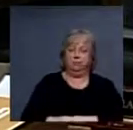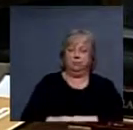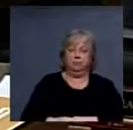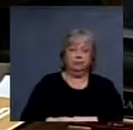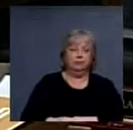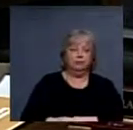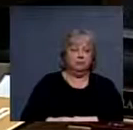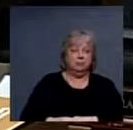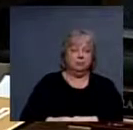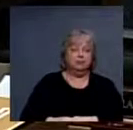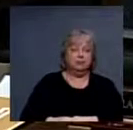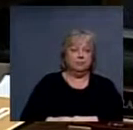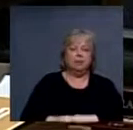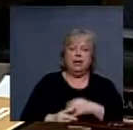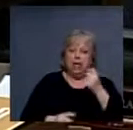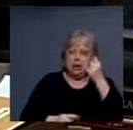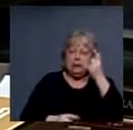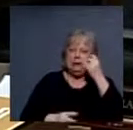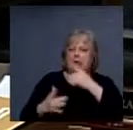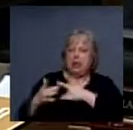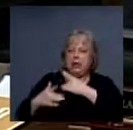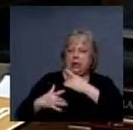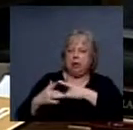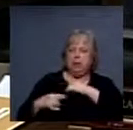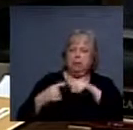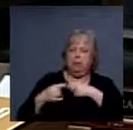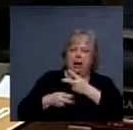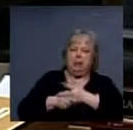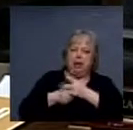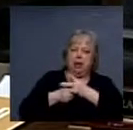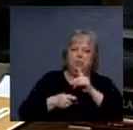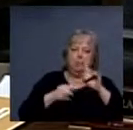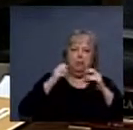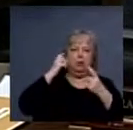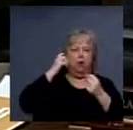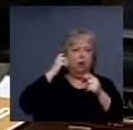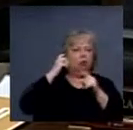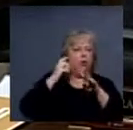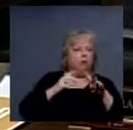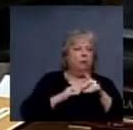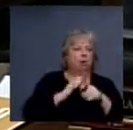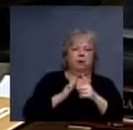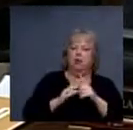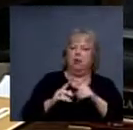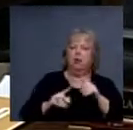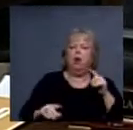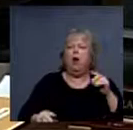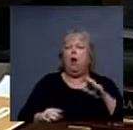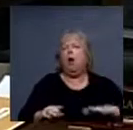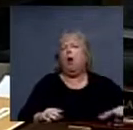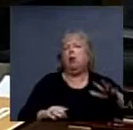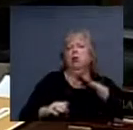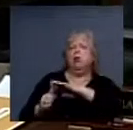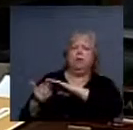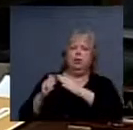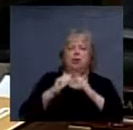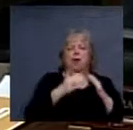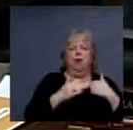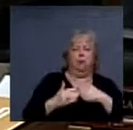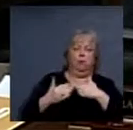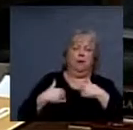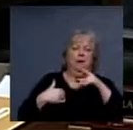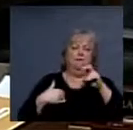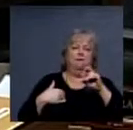I understand the concern about the 24-hour, keeping dogs for 24 hours. We have vets all over this town who kennel dogs and keep dogs